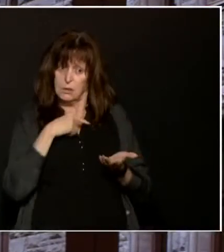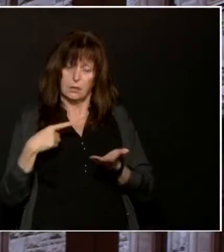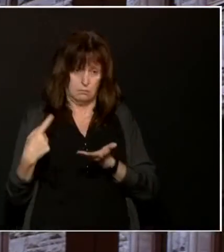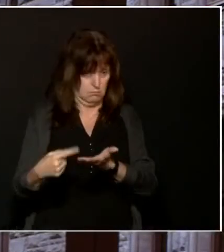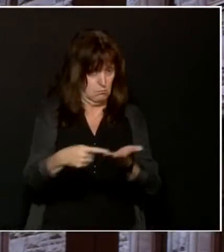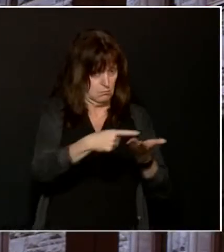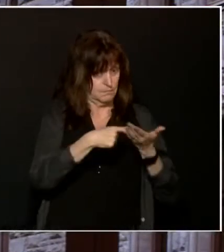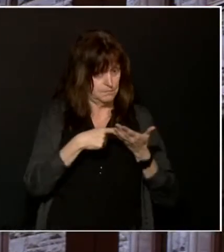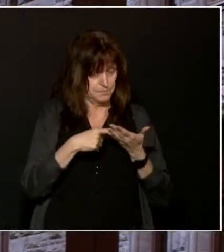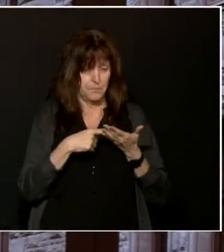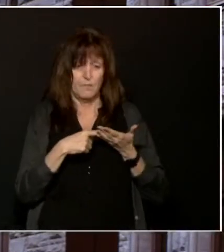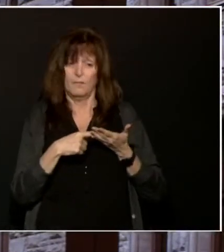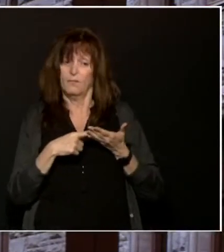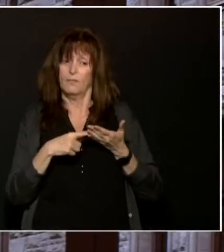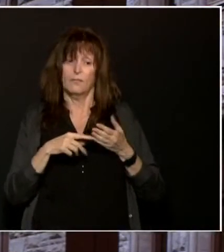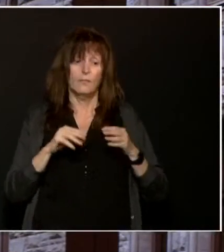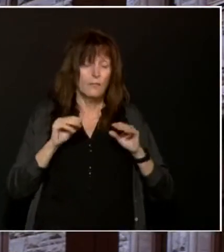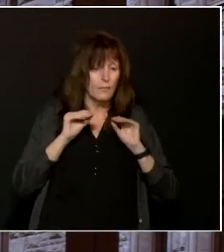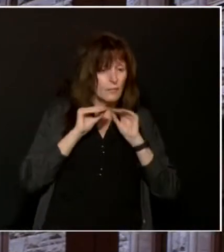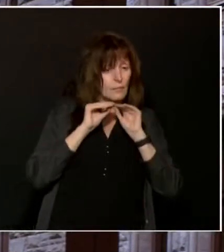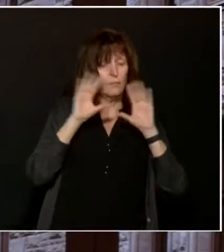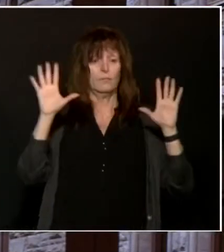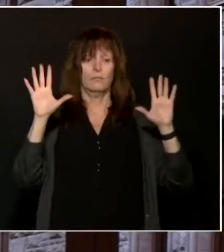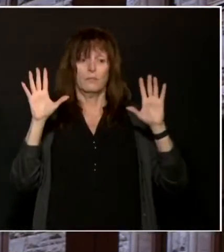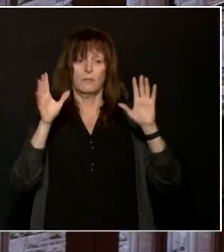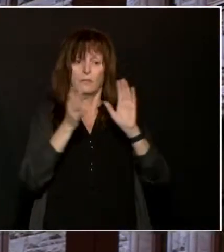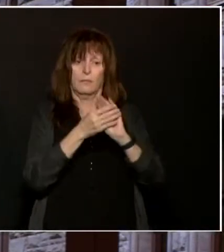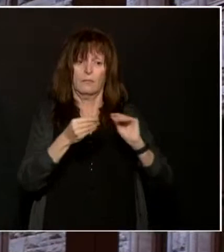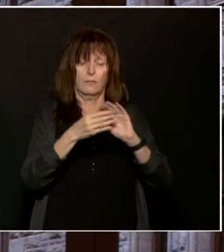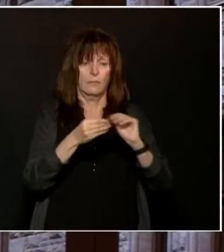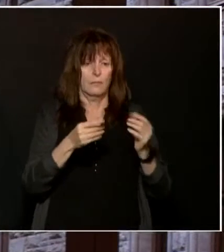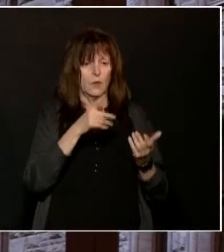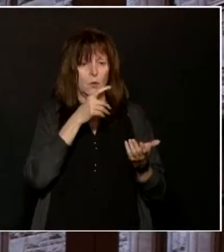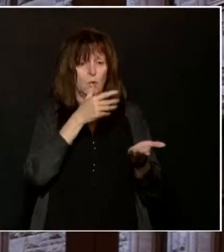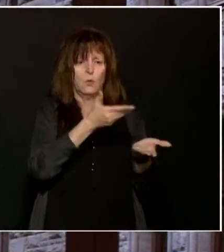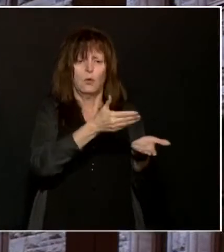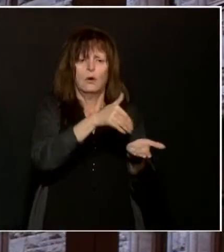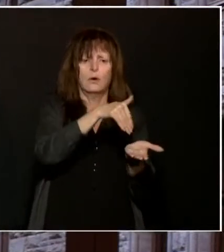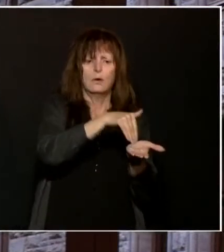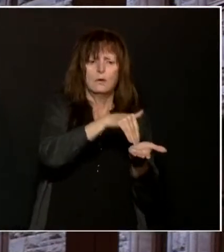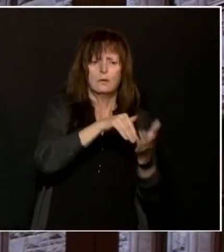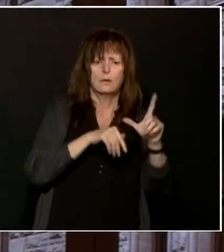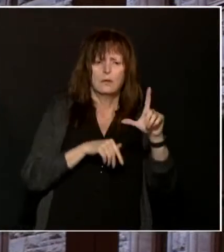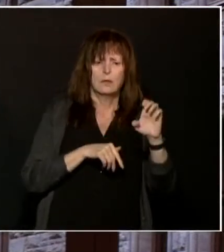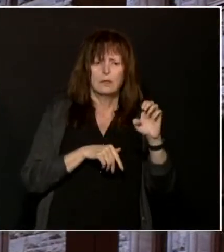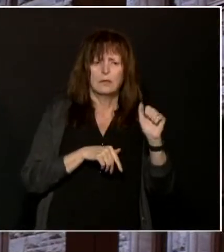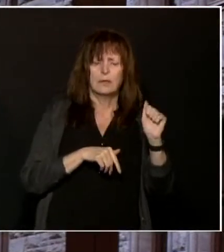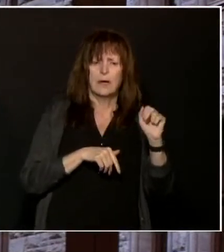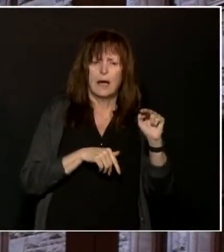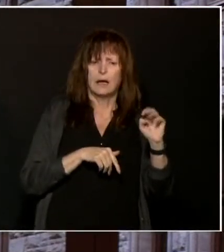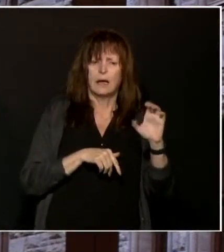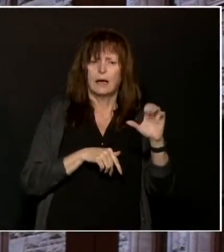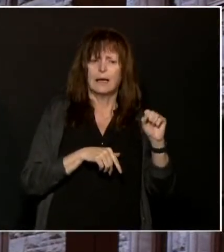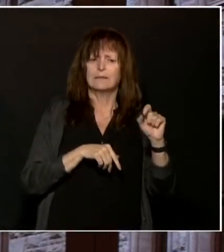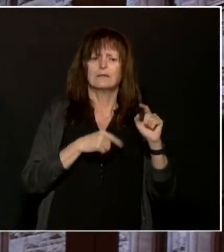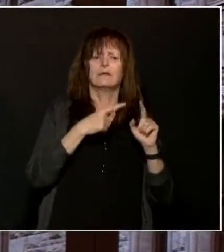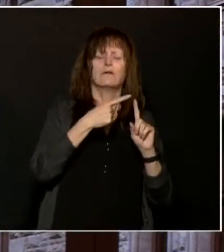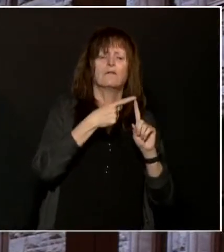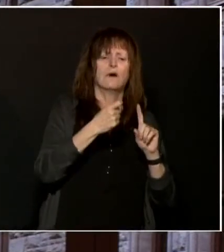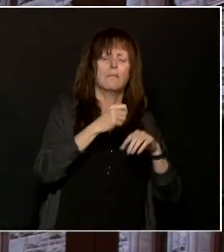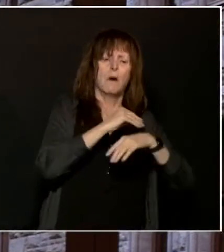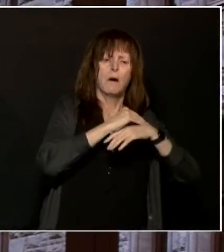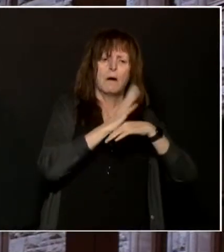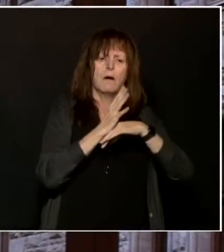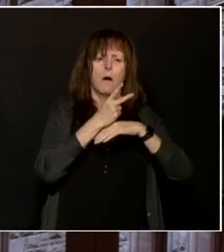they can't right now. I know the medical officer there, Dr. Leanne Catton from Porcupine, said right now with the huge amount of cases they're